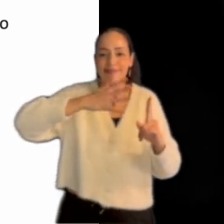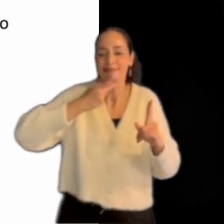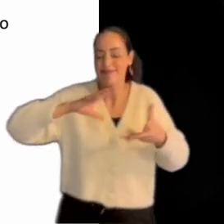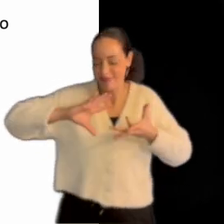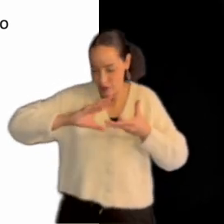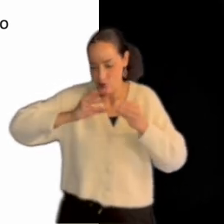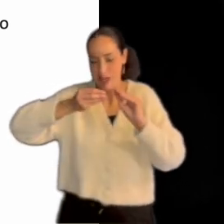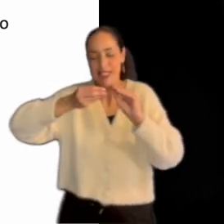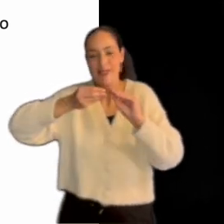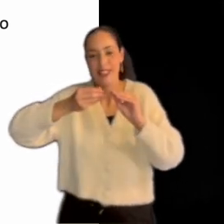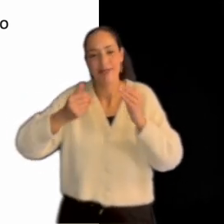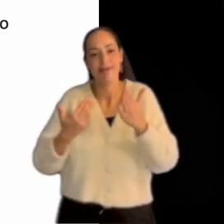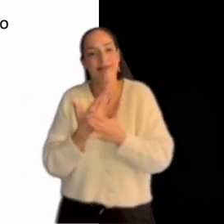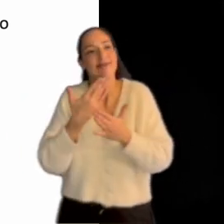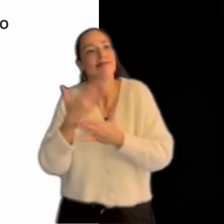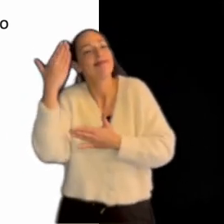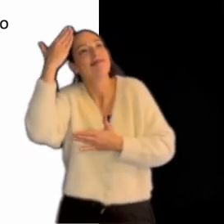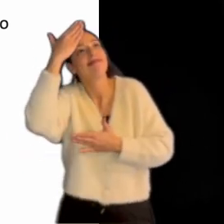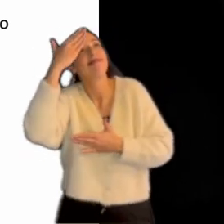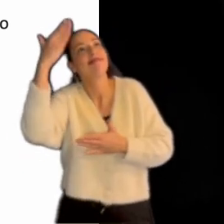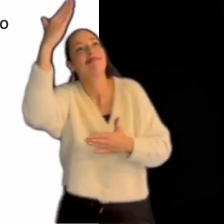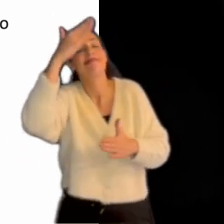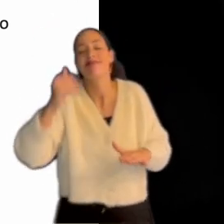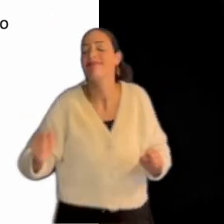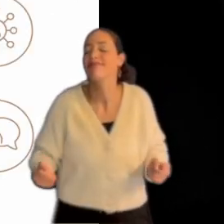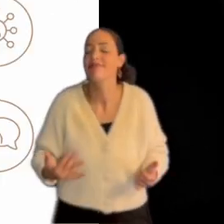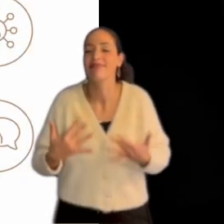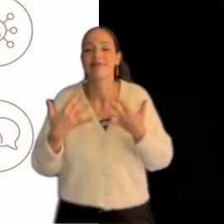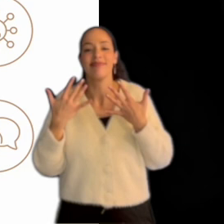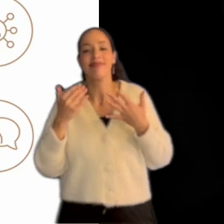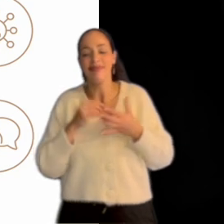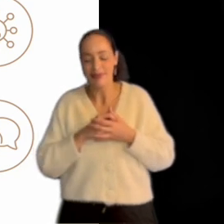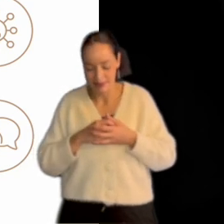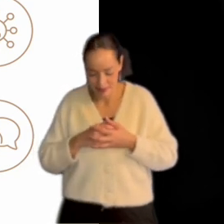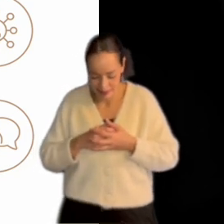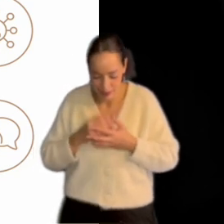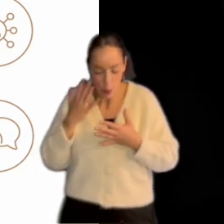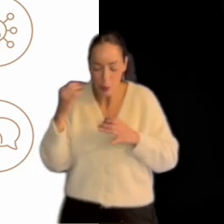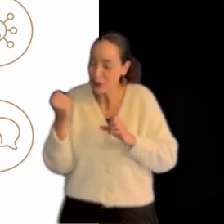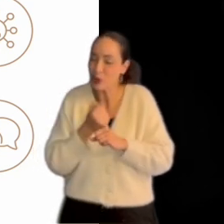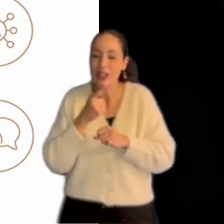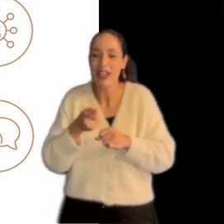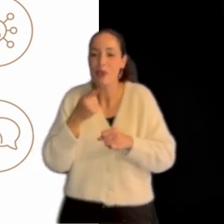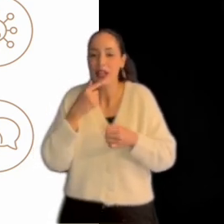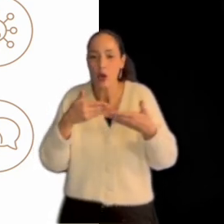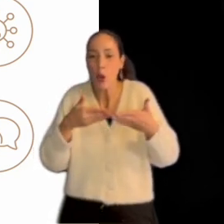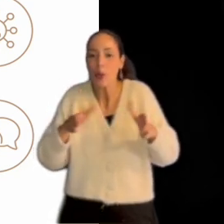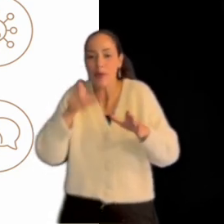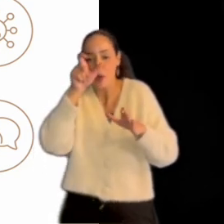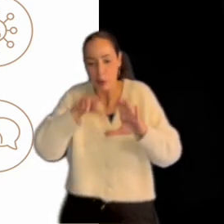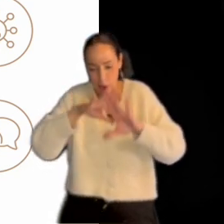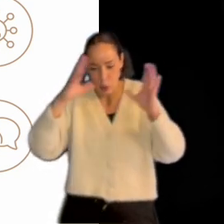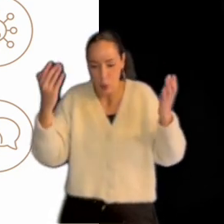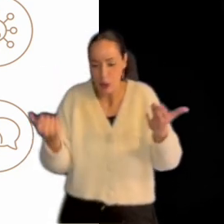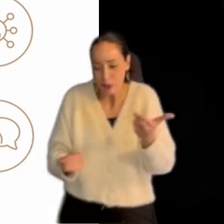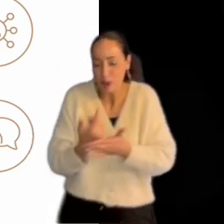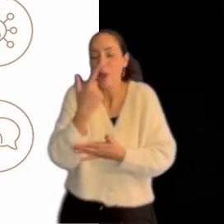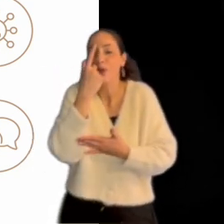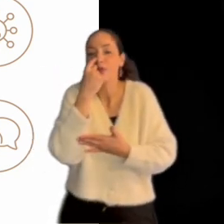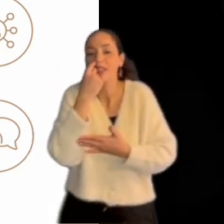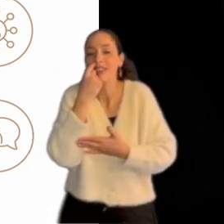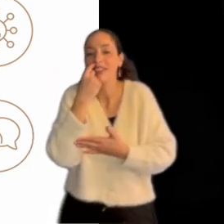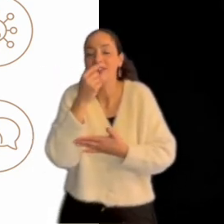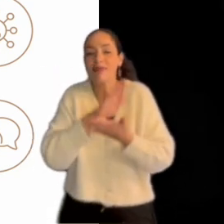possibilities, allowing light to permeate their darkness. Whilst the sense model offers a structure in which these trauma-informed interventions